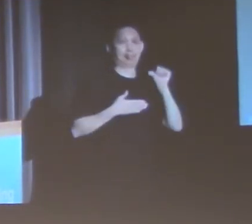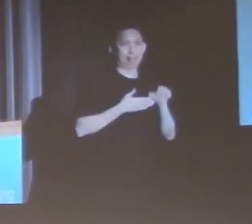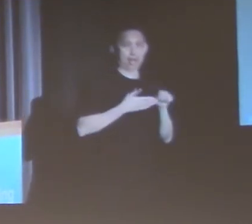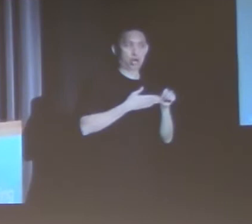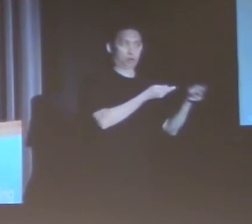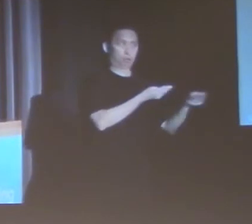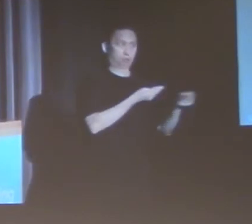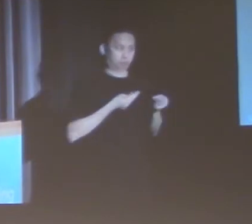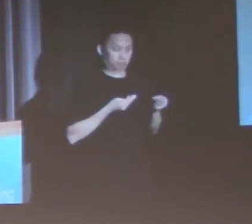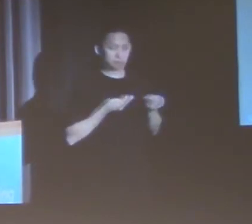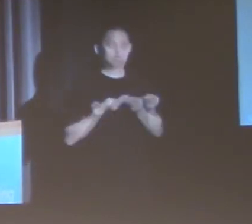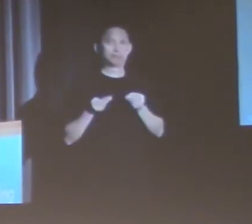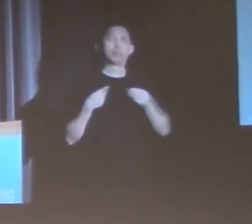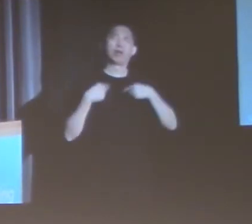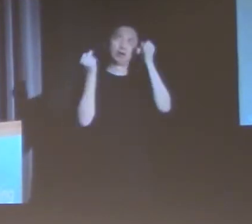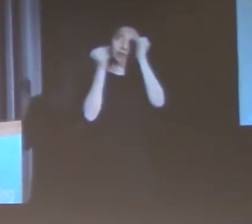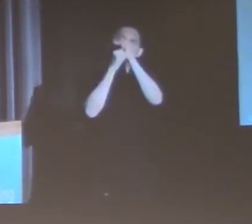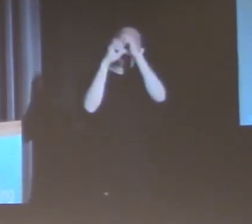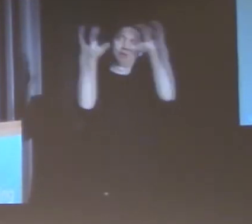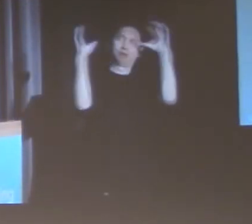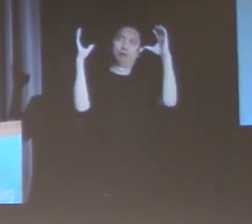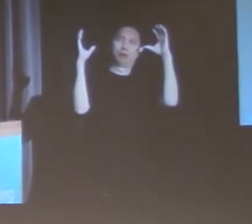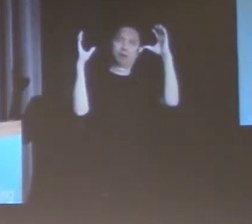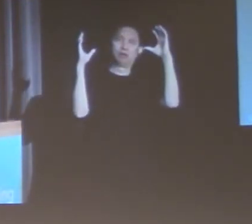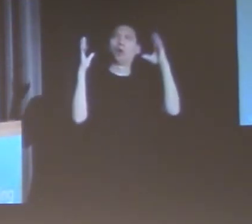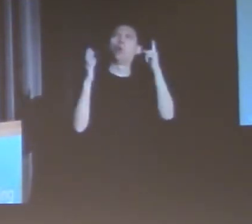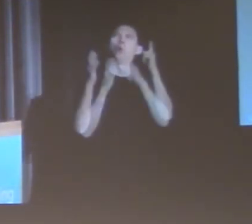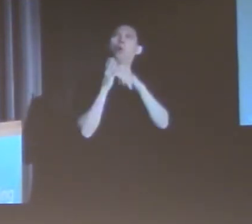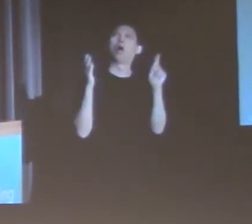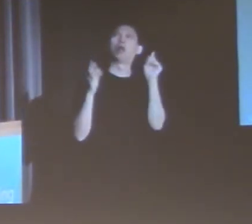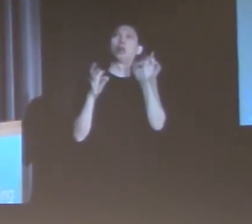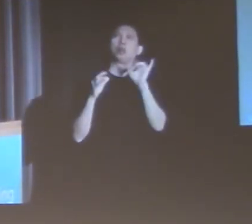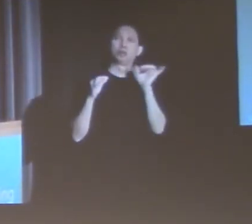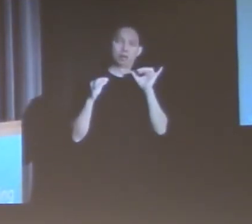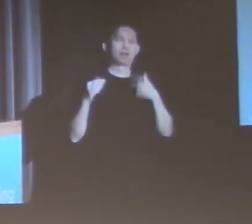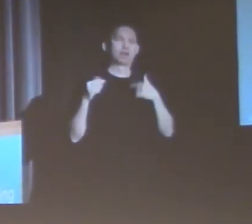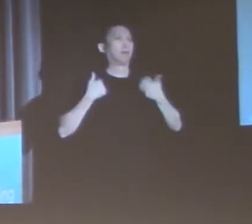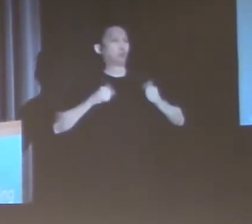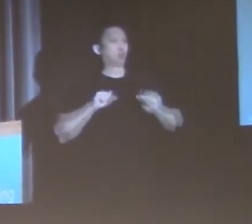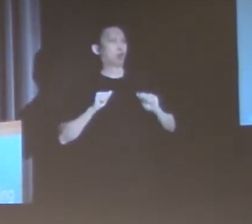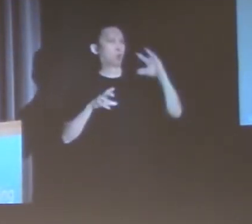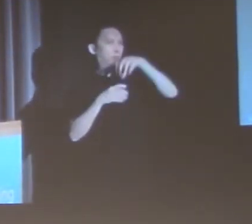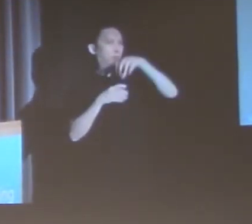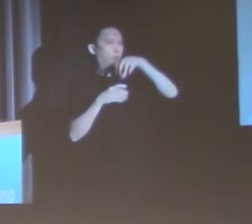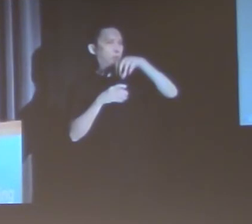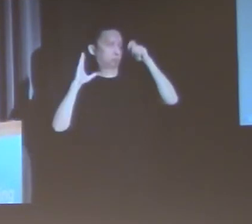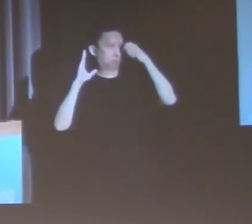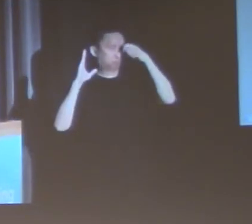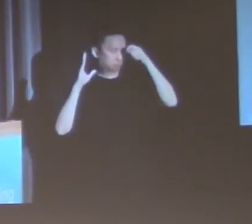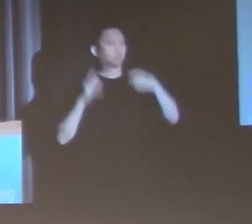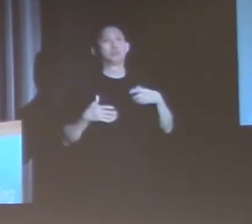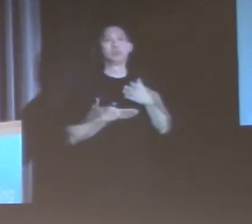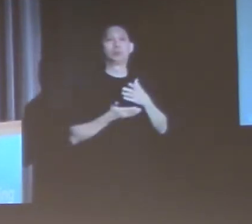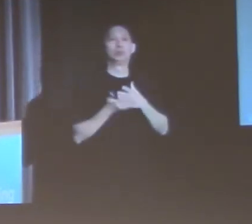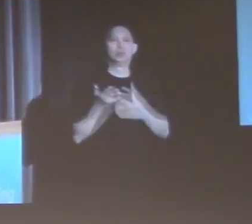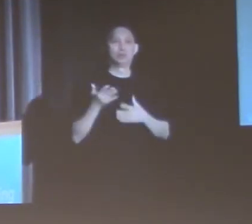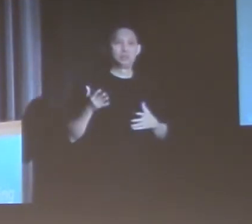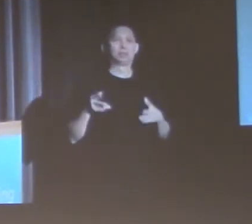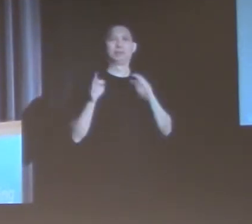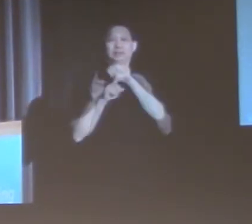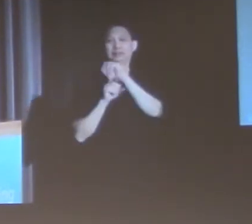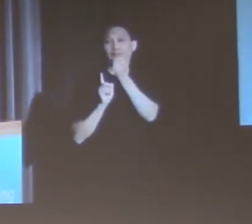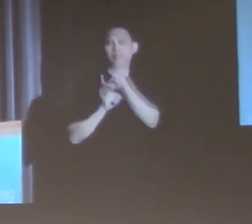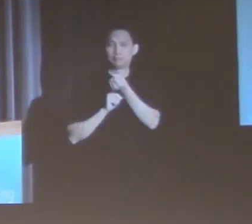the reimagining of those memories in real life. And so the spaces were just kind of constructed in the film based on